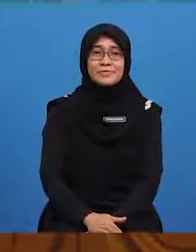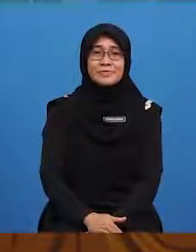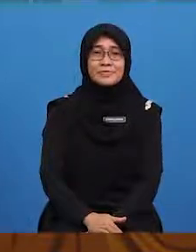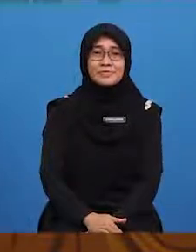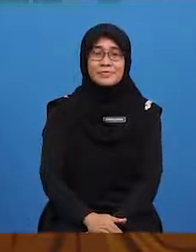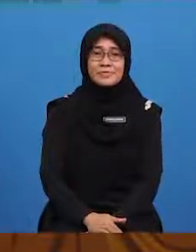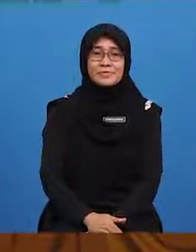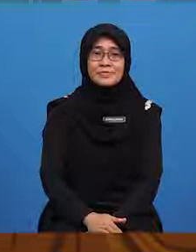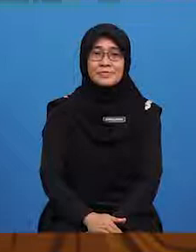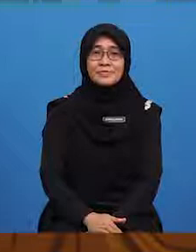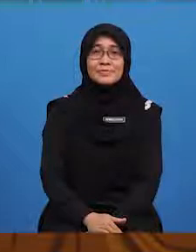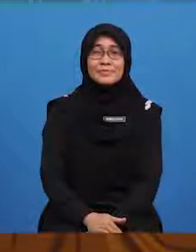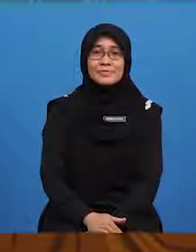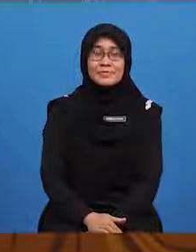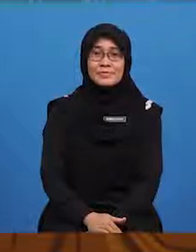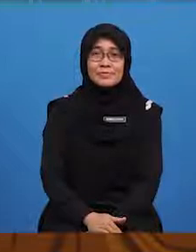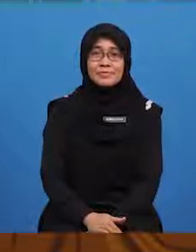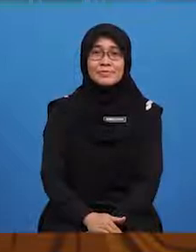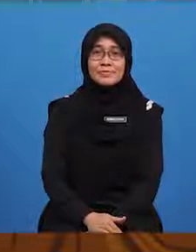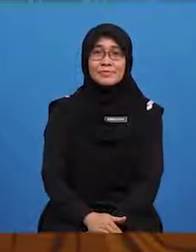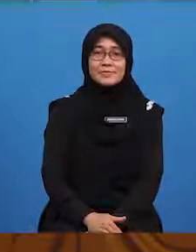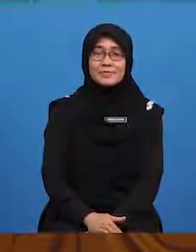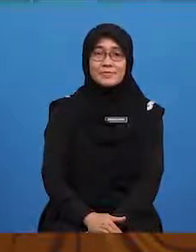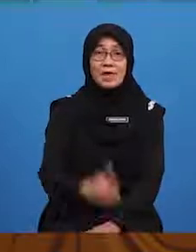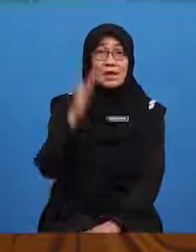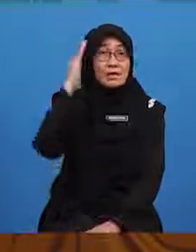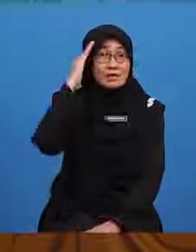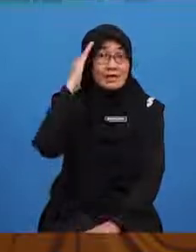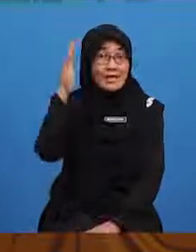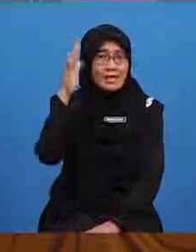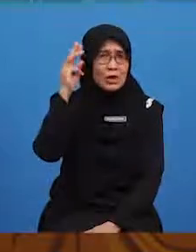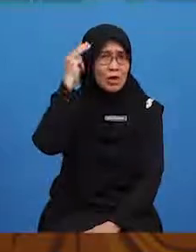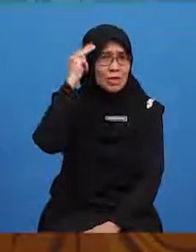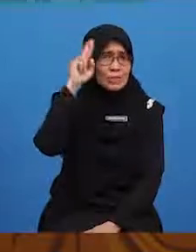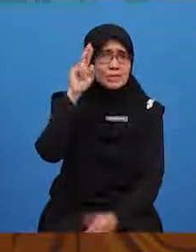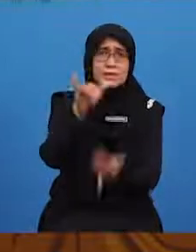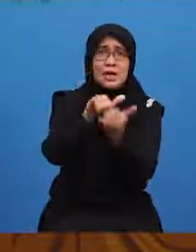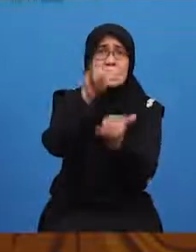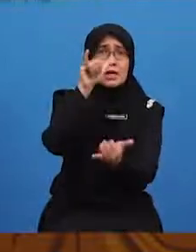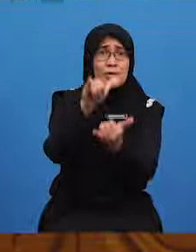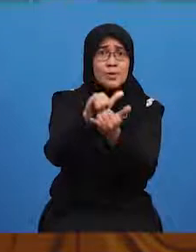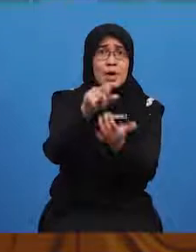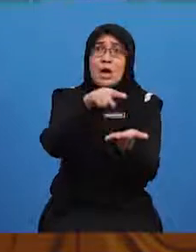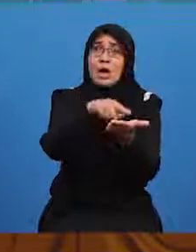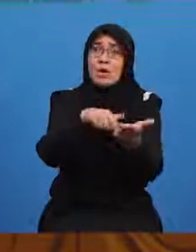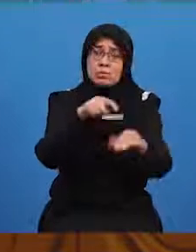Okay, let me try again. 1, 2, 2,